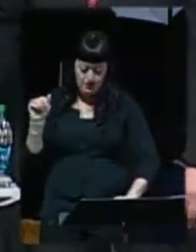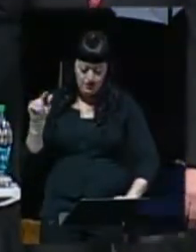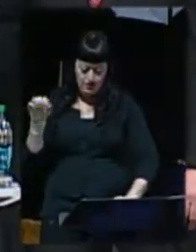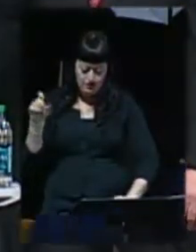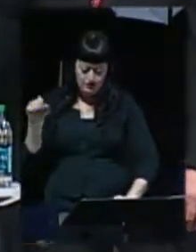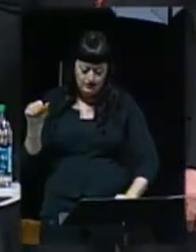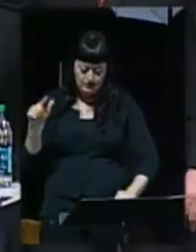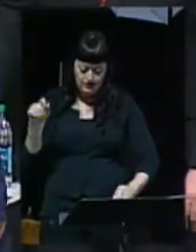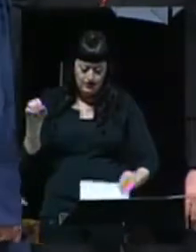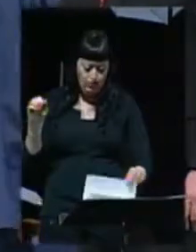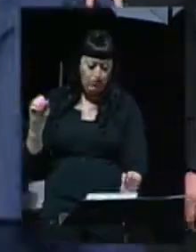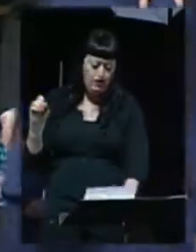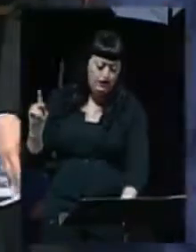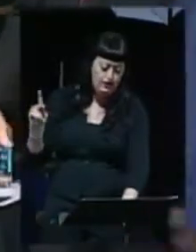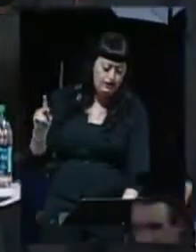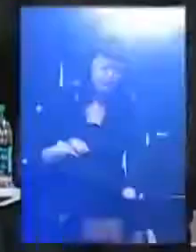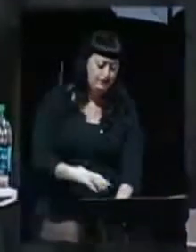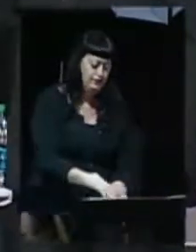Alexis Olek.